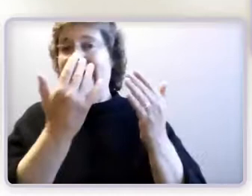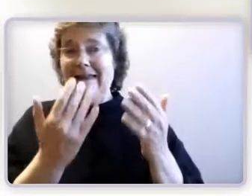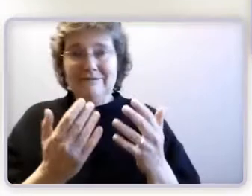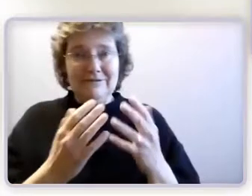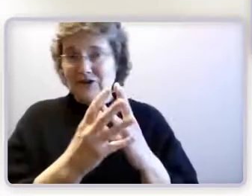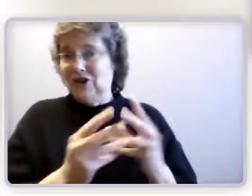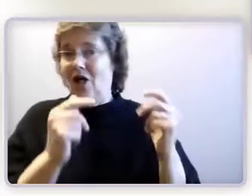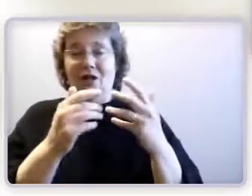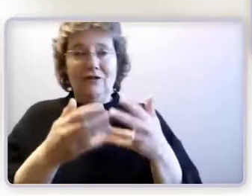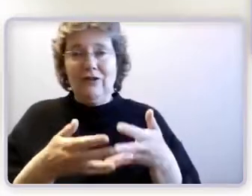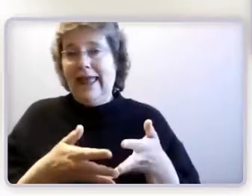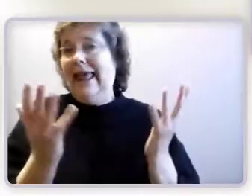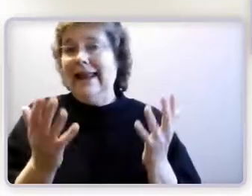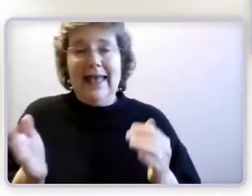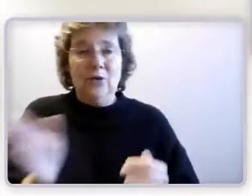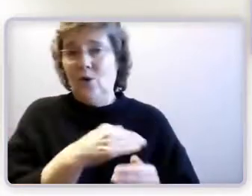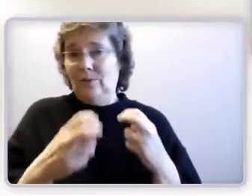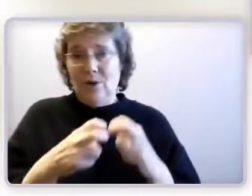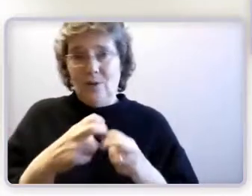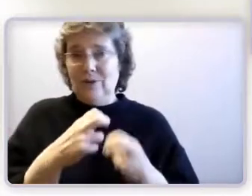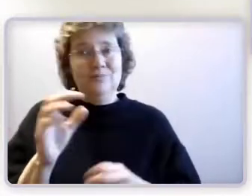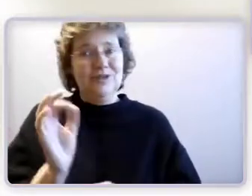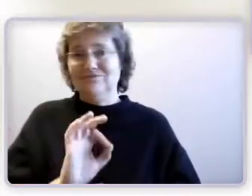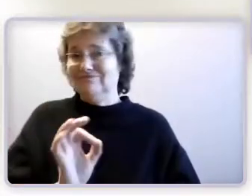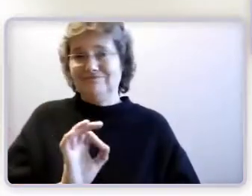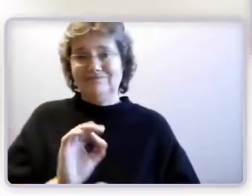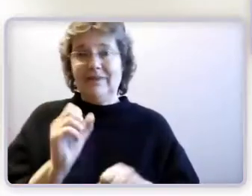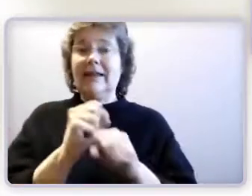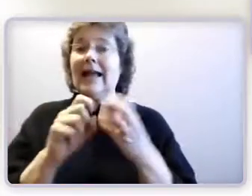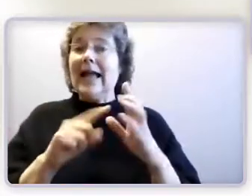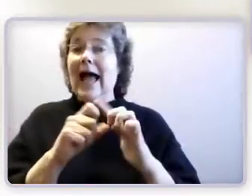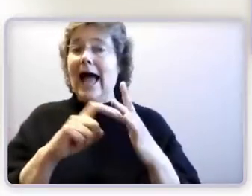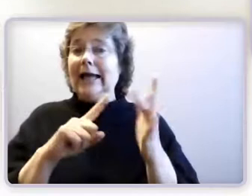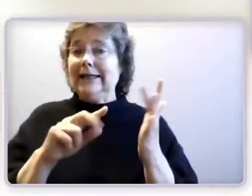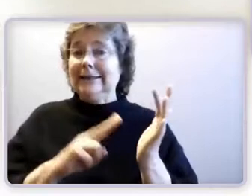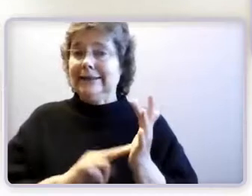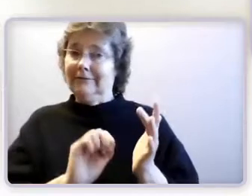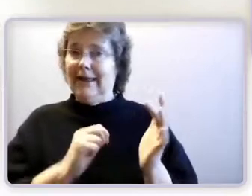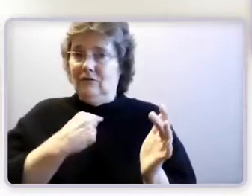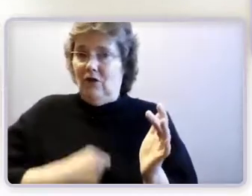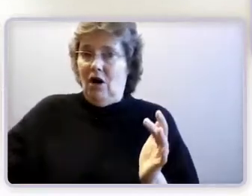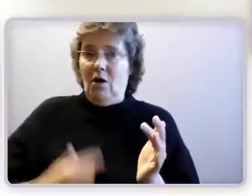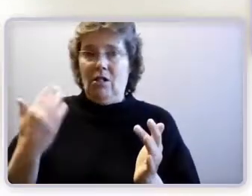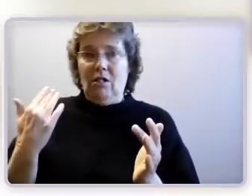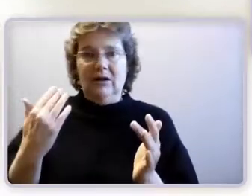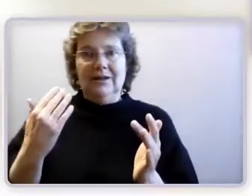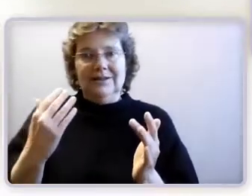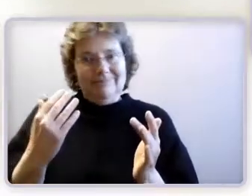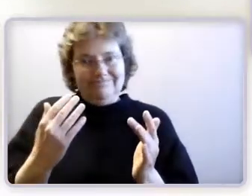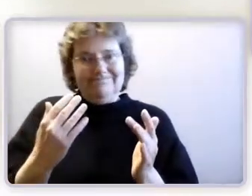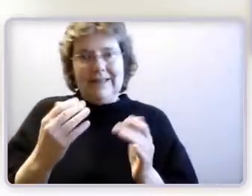problems. The role of the guardian traditionally was a substituted decision maker. The role